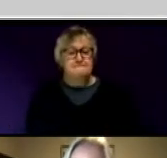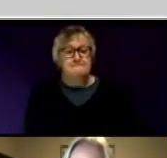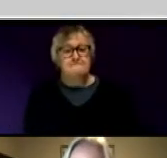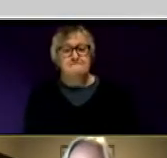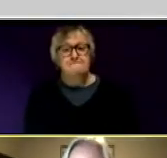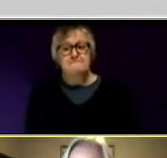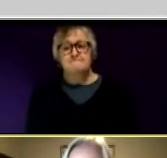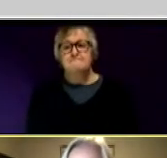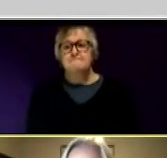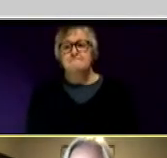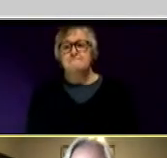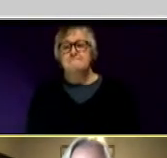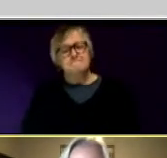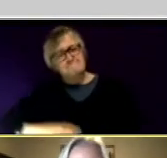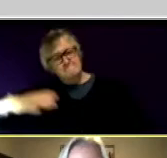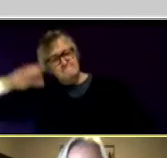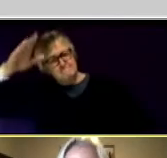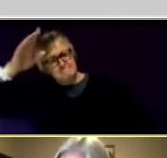Hey,